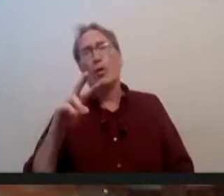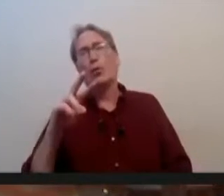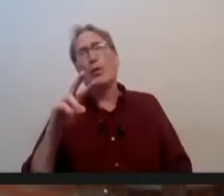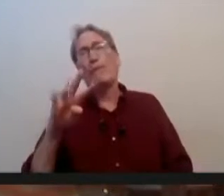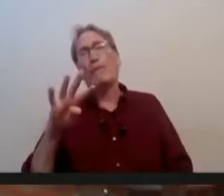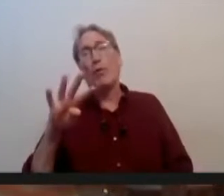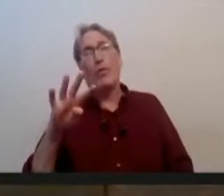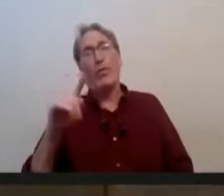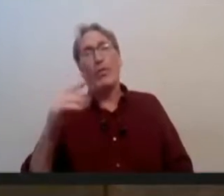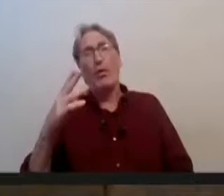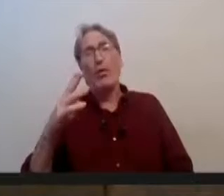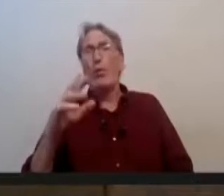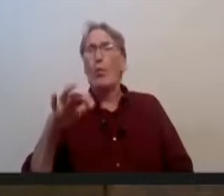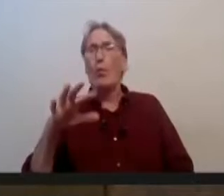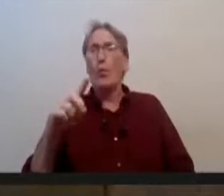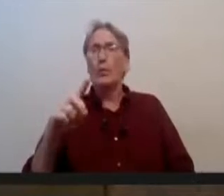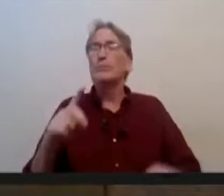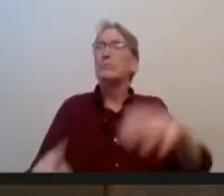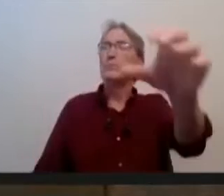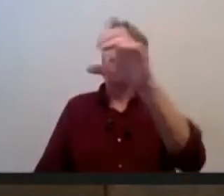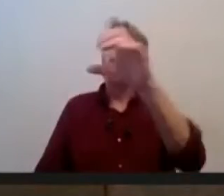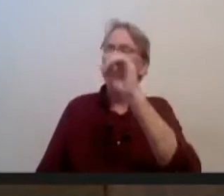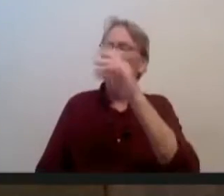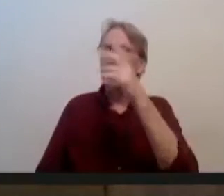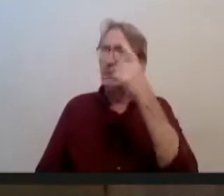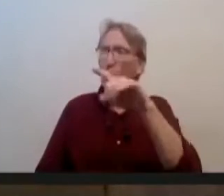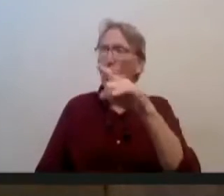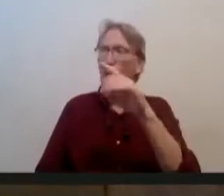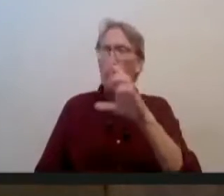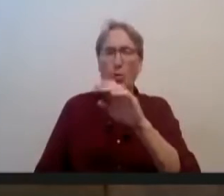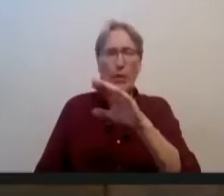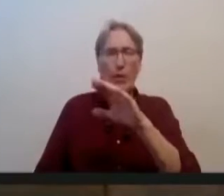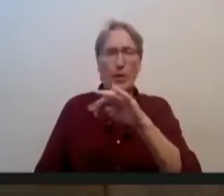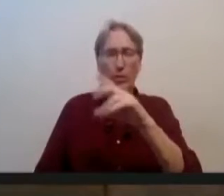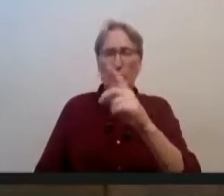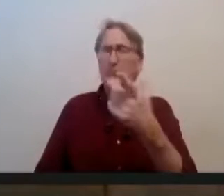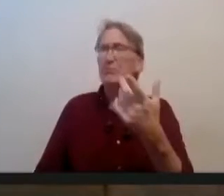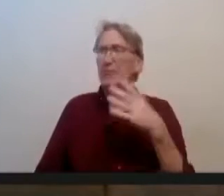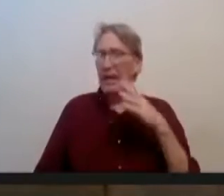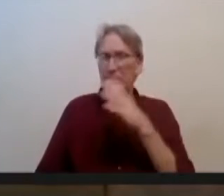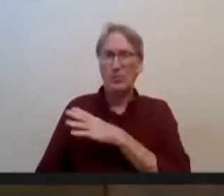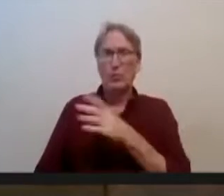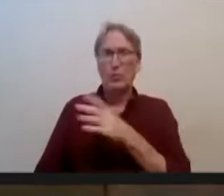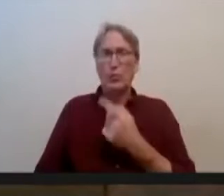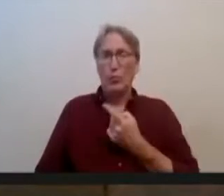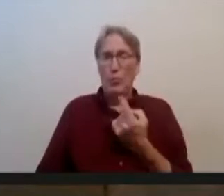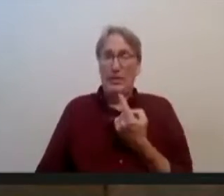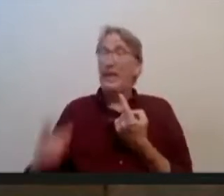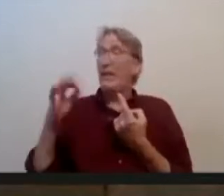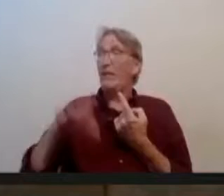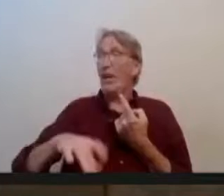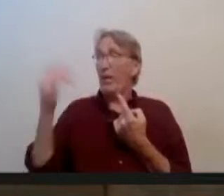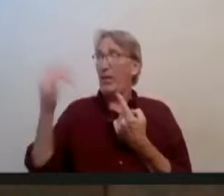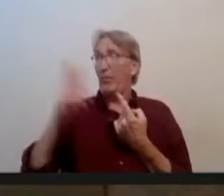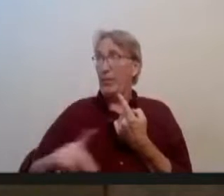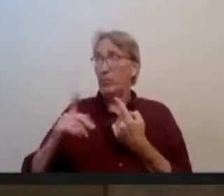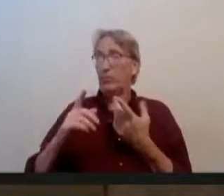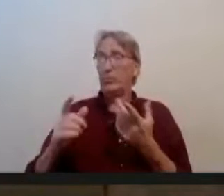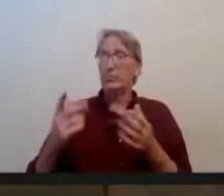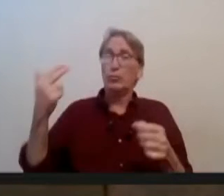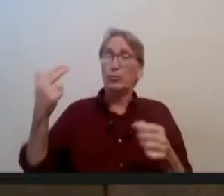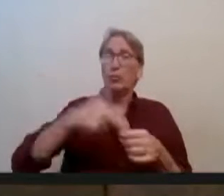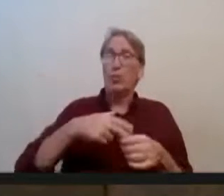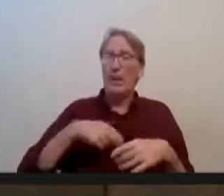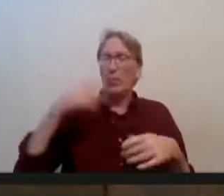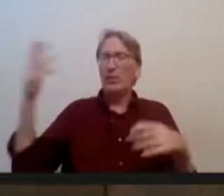All right, for the record, I'm the only council member here right now. If others join, I will introduce them